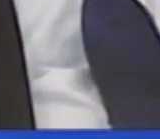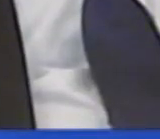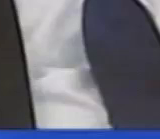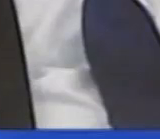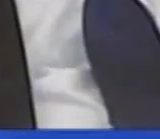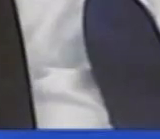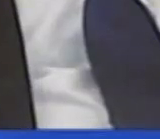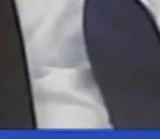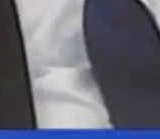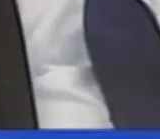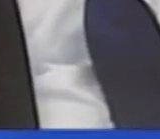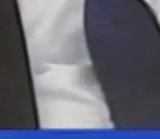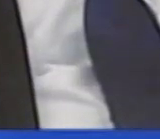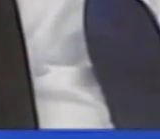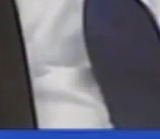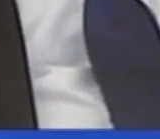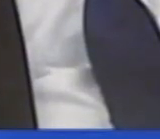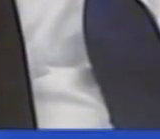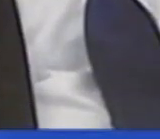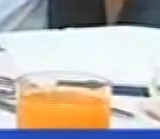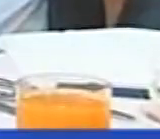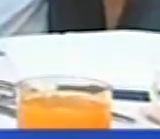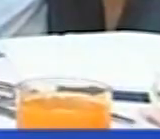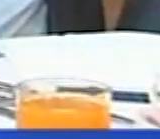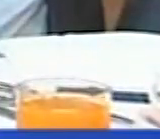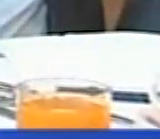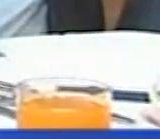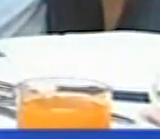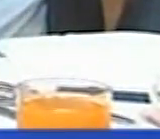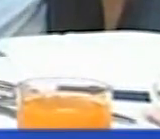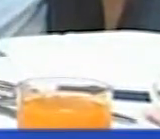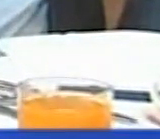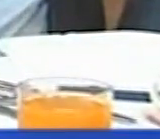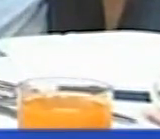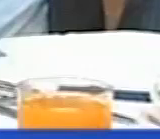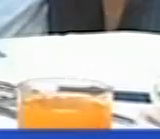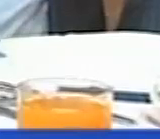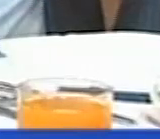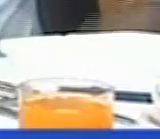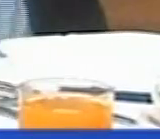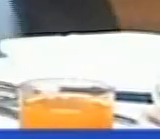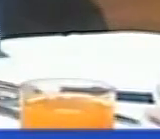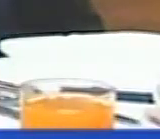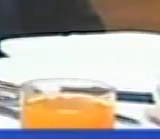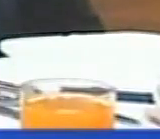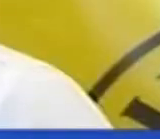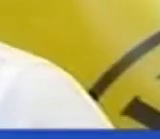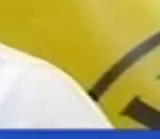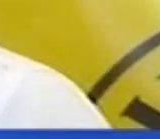Days of competition, 306 medals. I'd like to invite Kimani Mora,